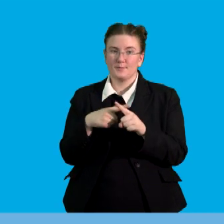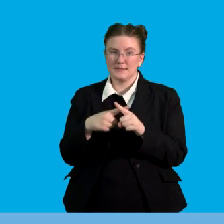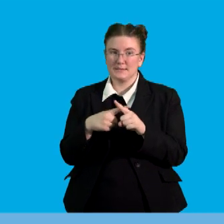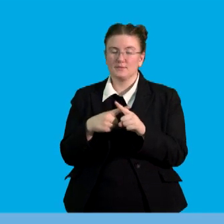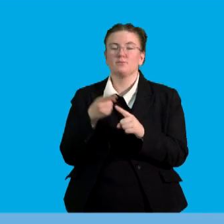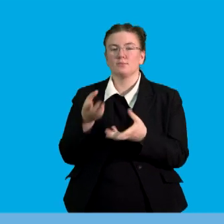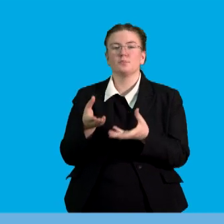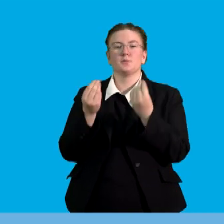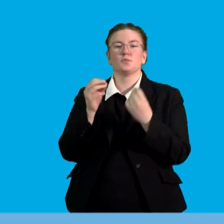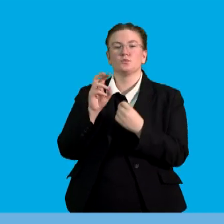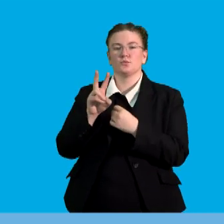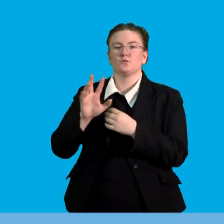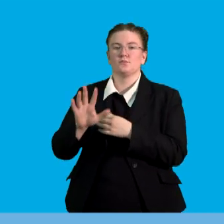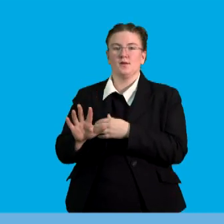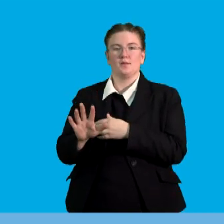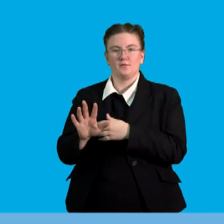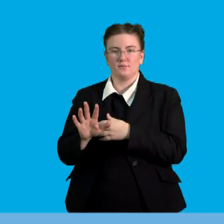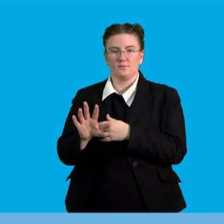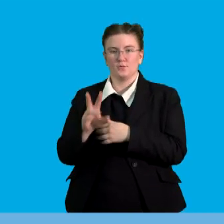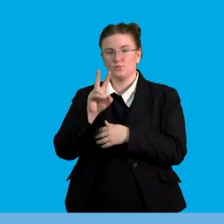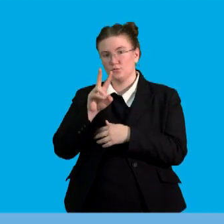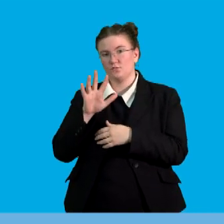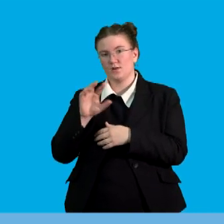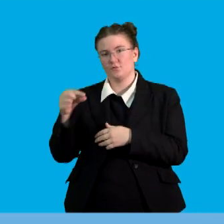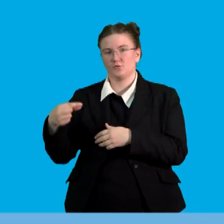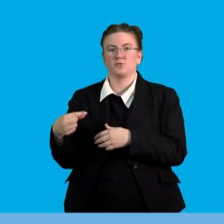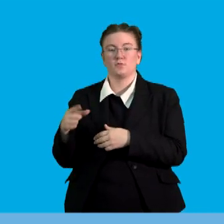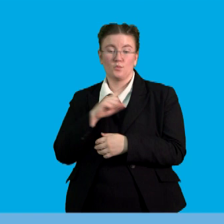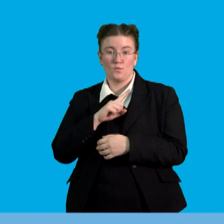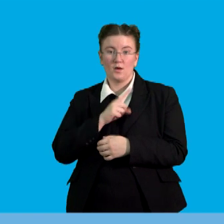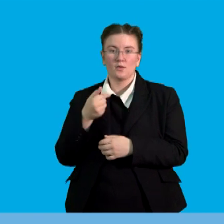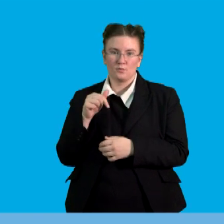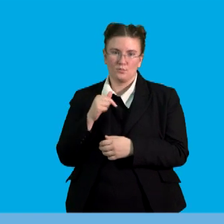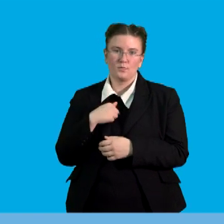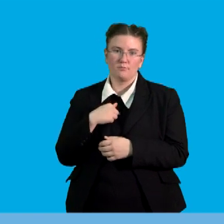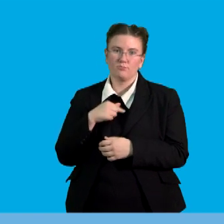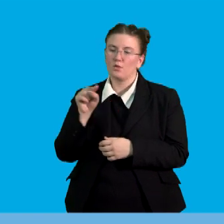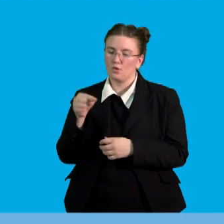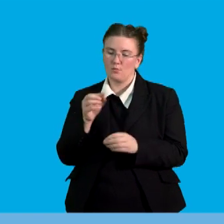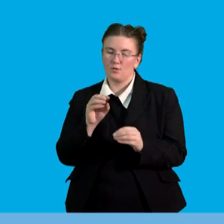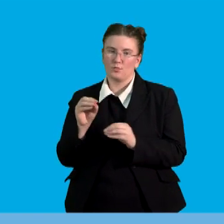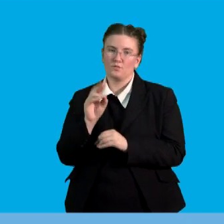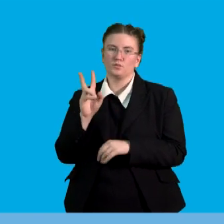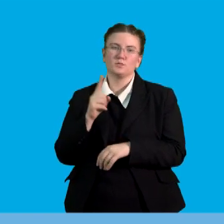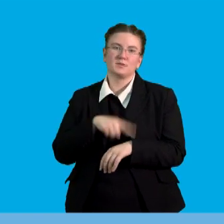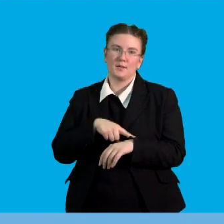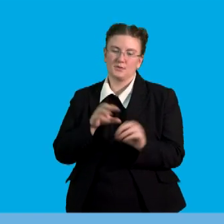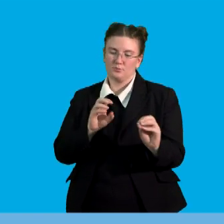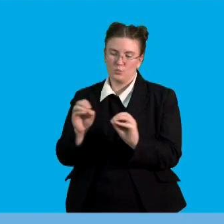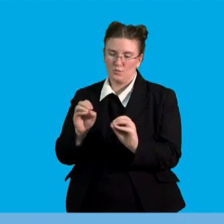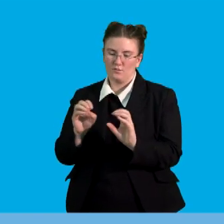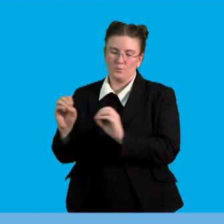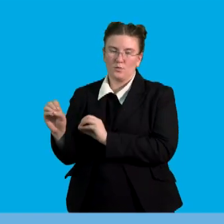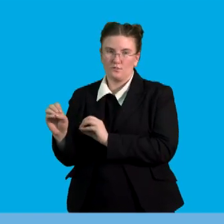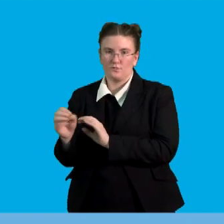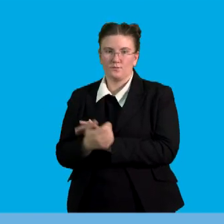two numbers, you get 25. So it's going to be 25 grams because we have just moved our comma